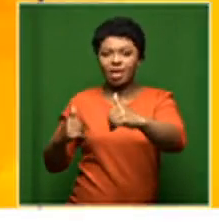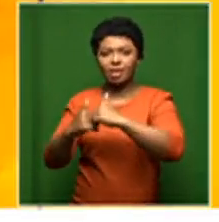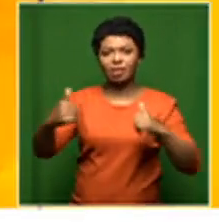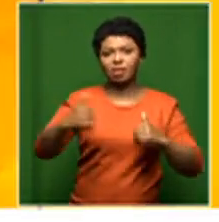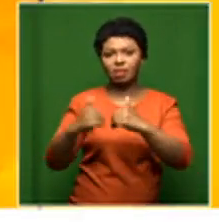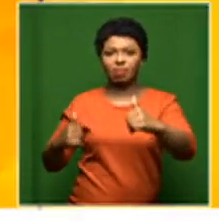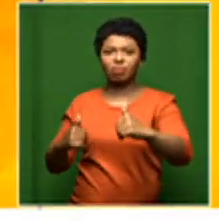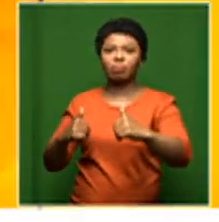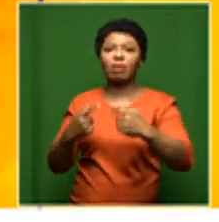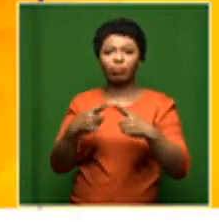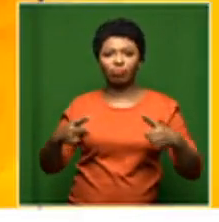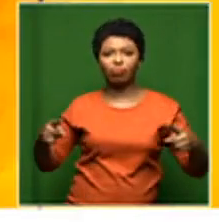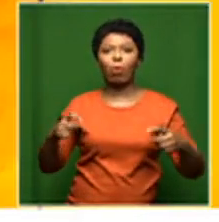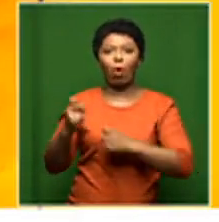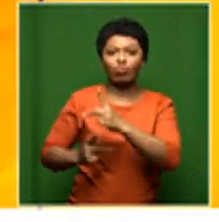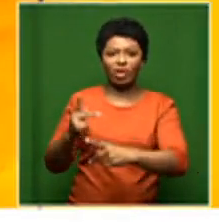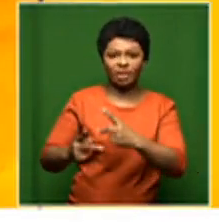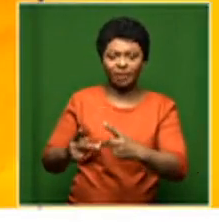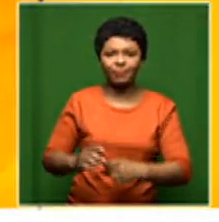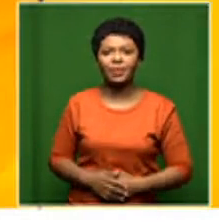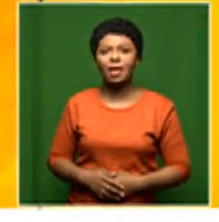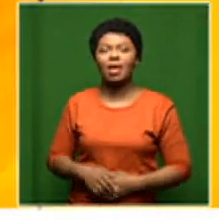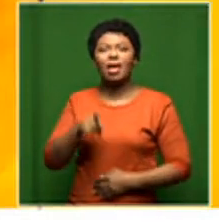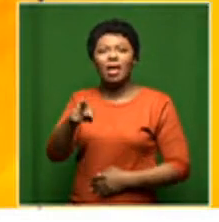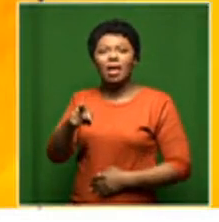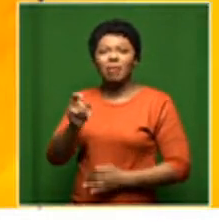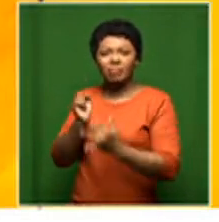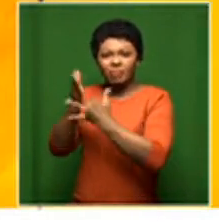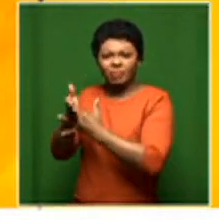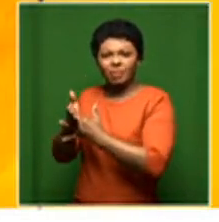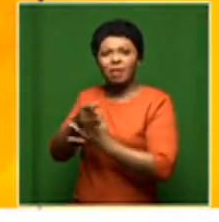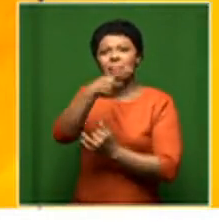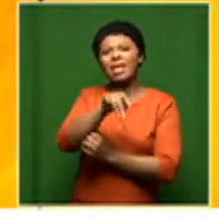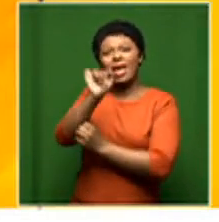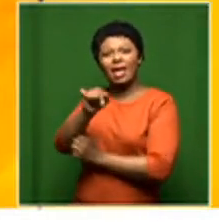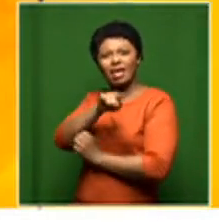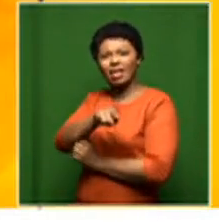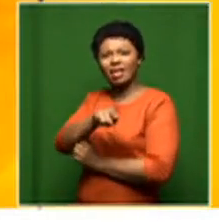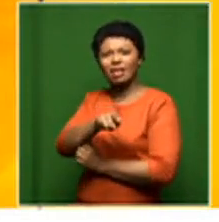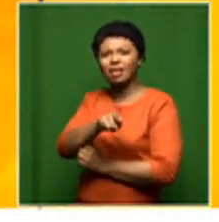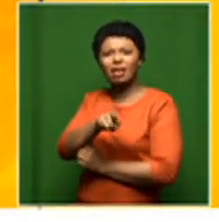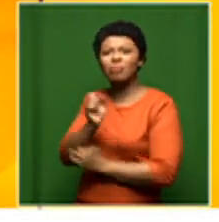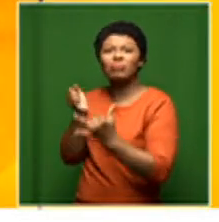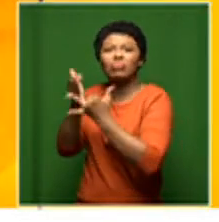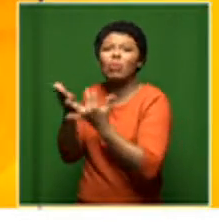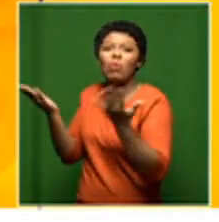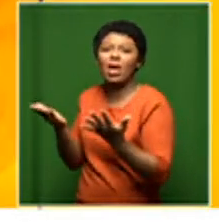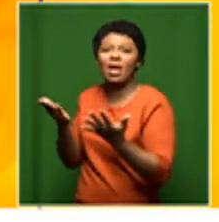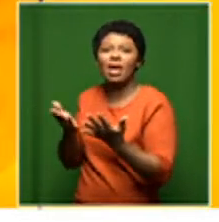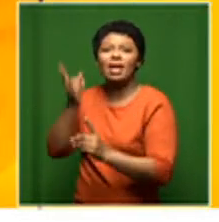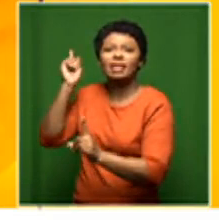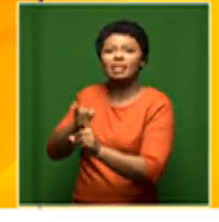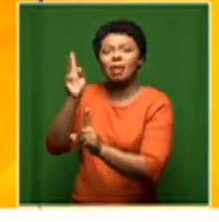so let me just interrupt you there very quickly. Where does the Patriotic Alliance stand or feature in the disciplinary